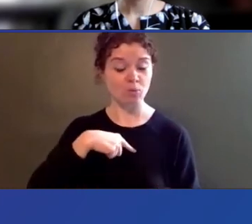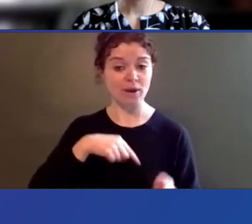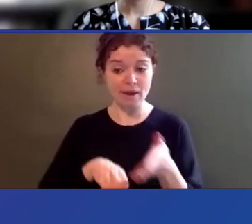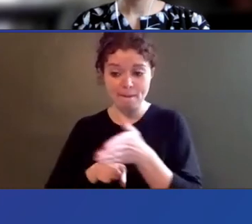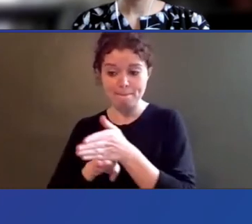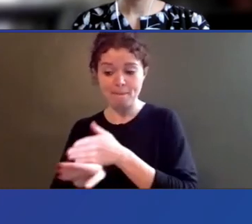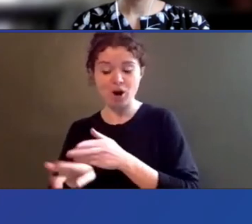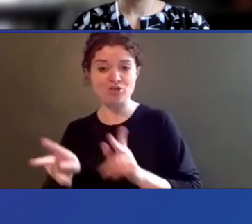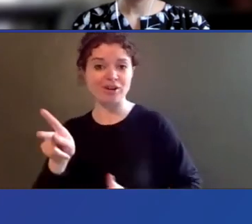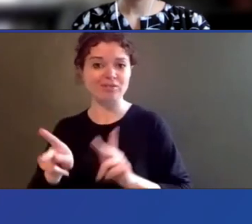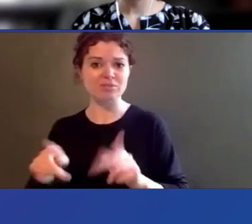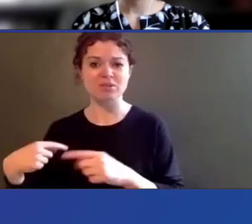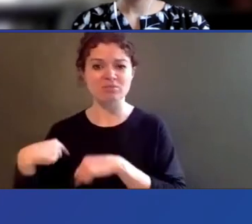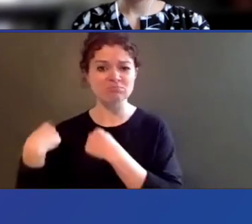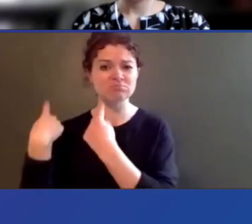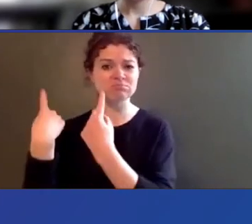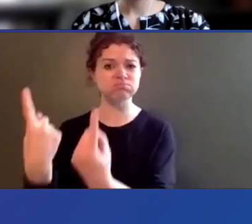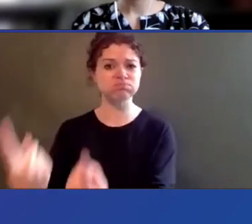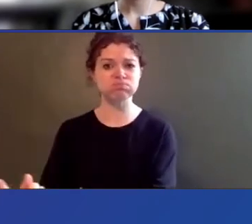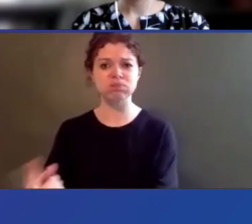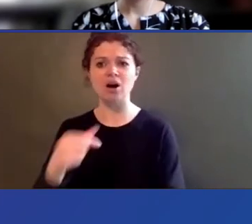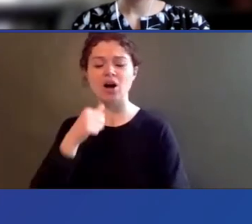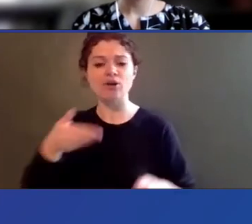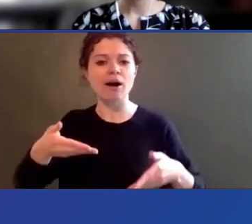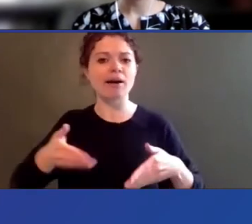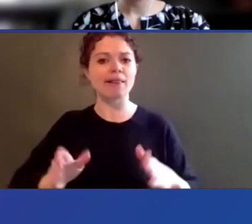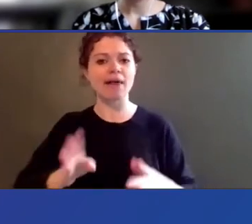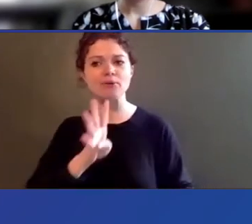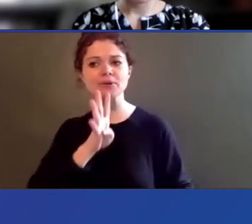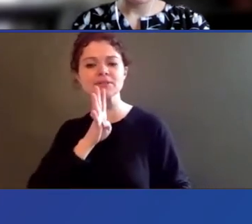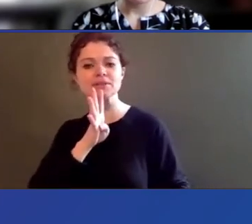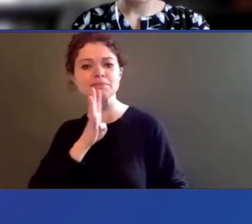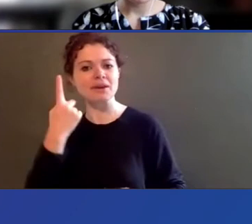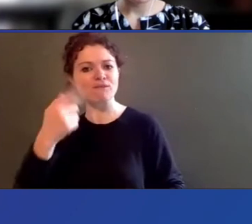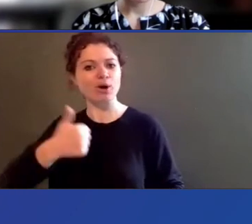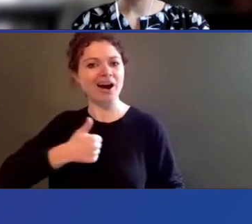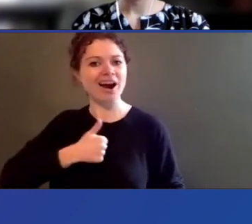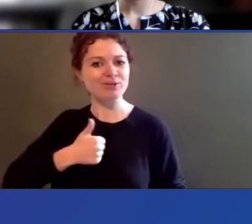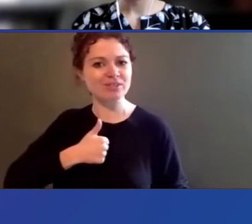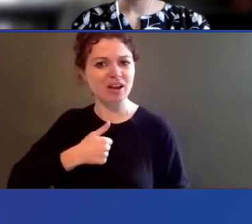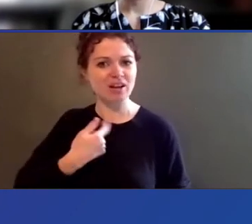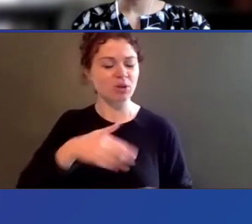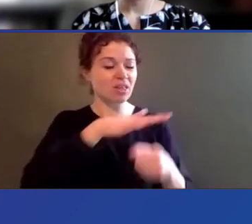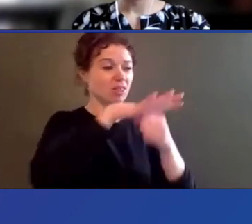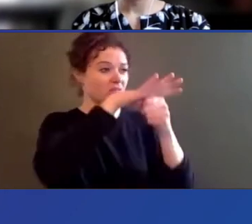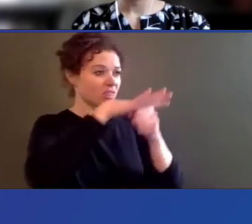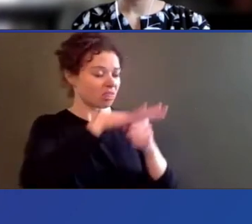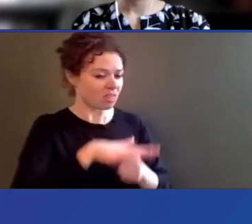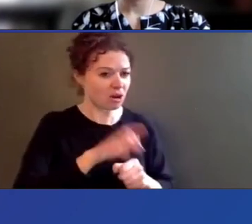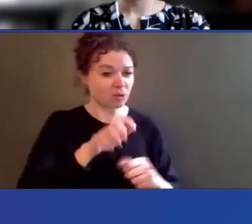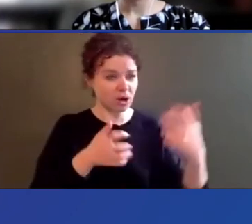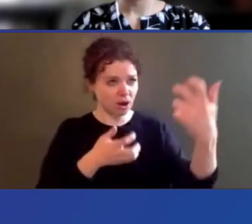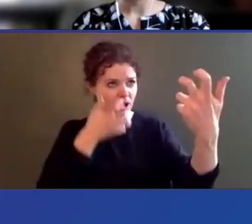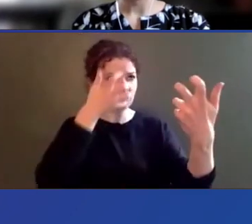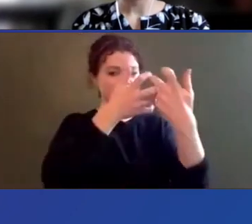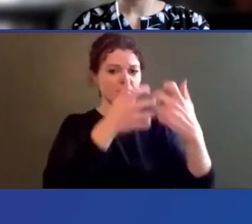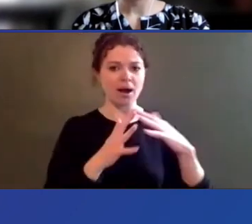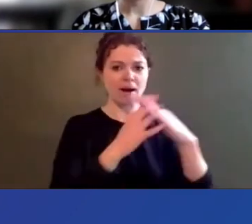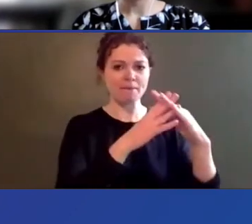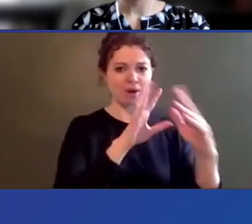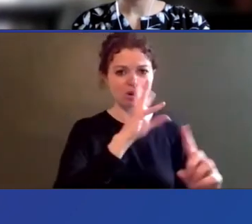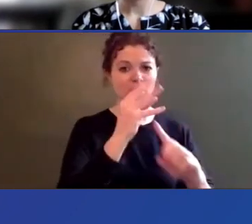for themselves. And we have been defined, and we have had forced assimilation thrust upon us.